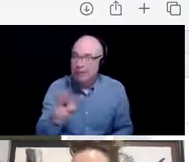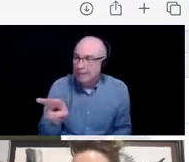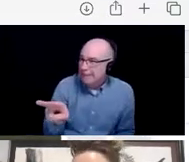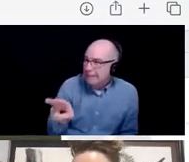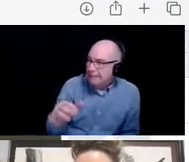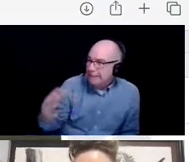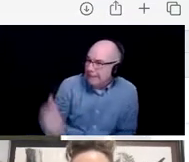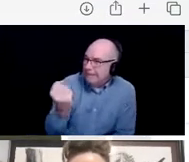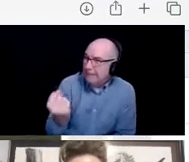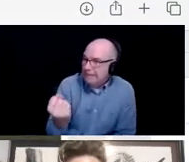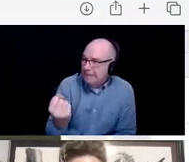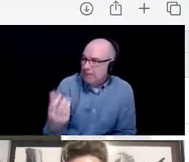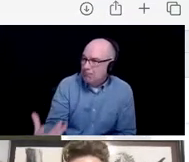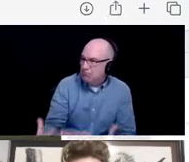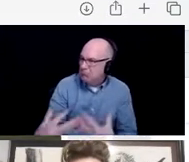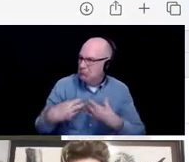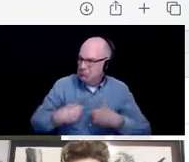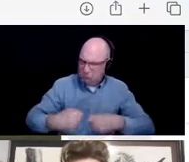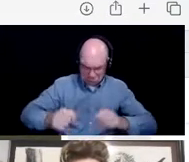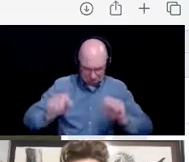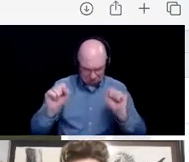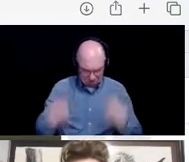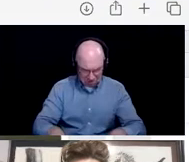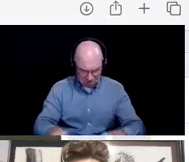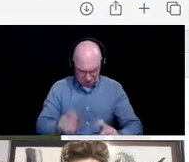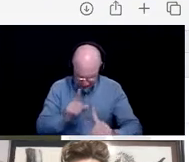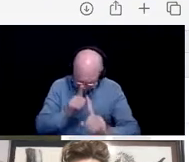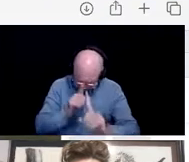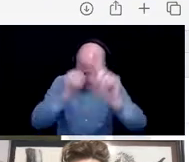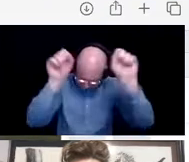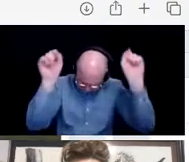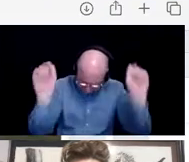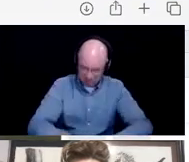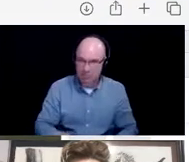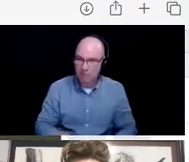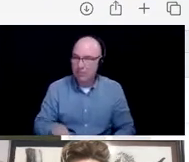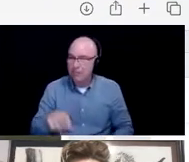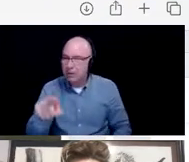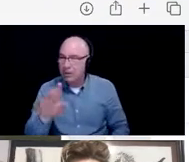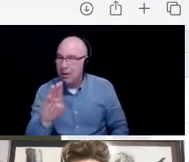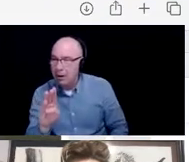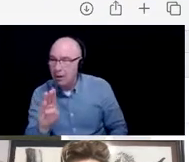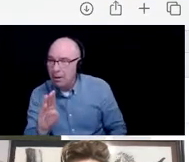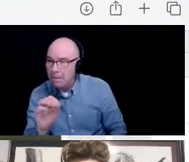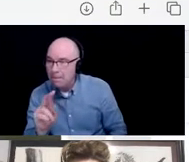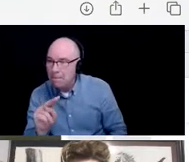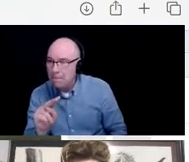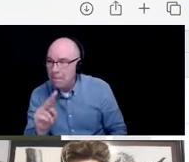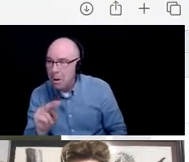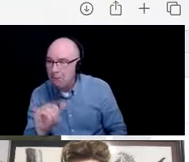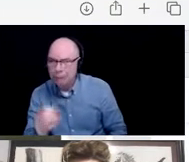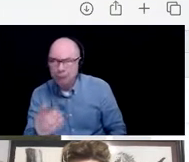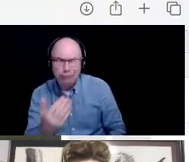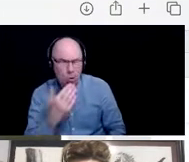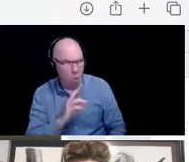and run with the possibility of what could be. Oh man, they better run with it. That was